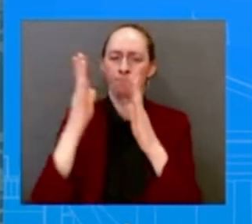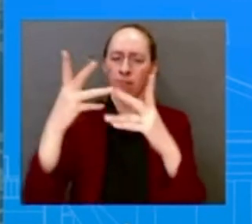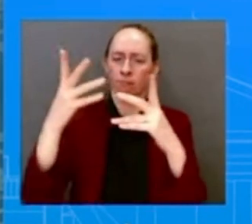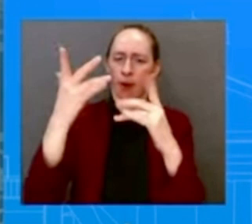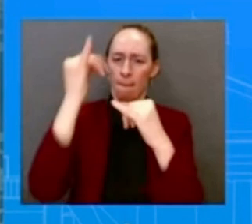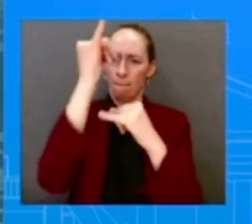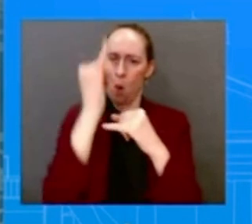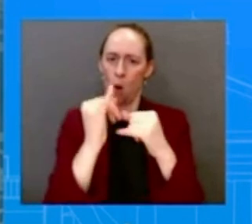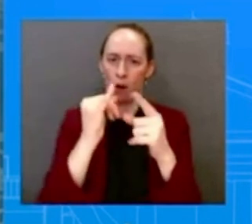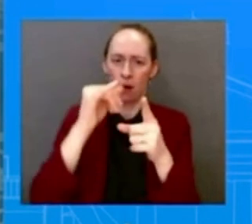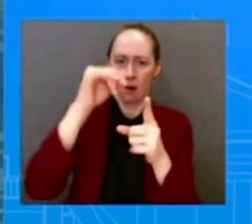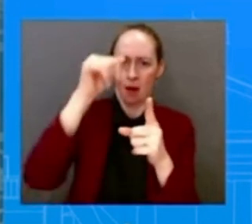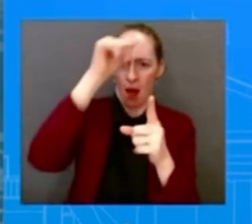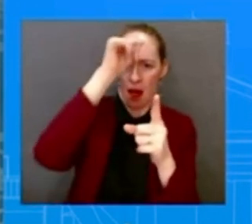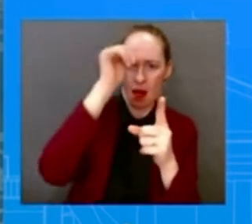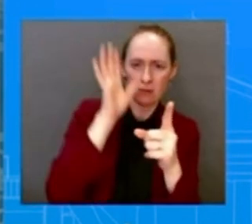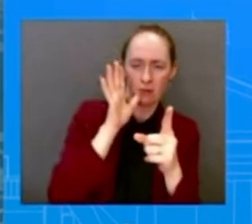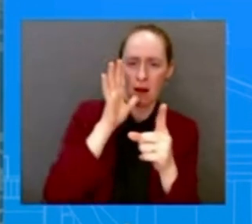went down,